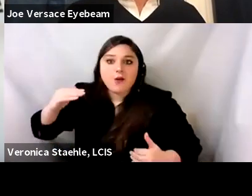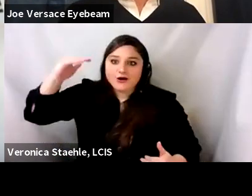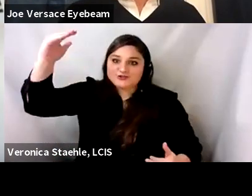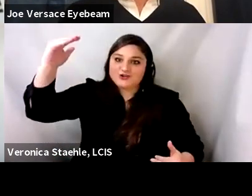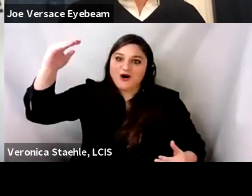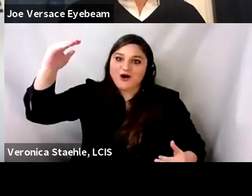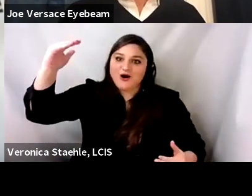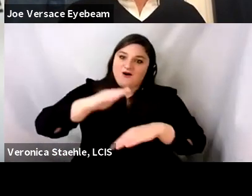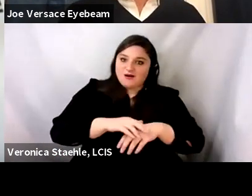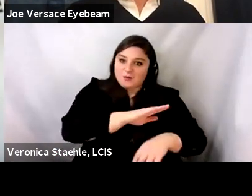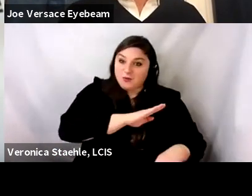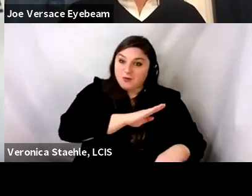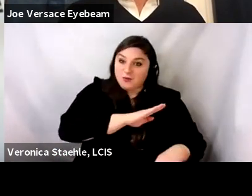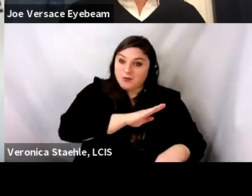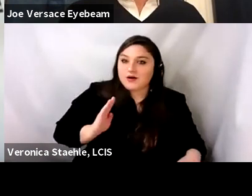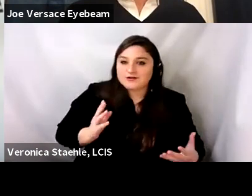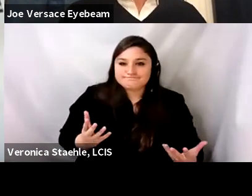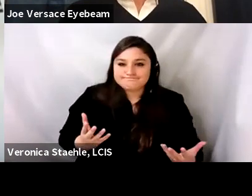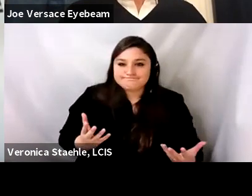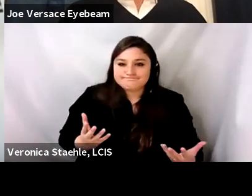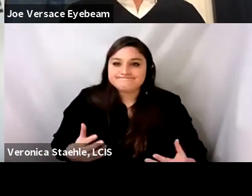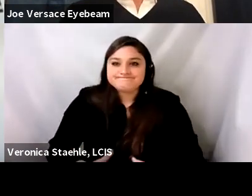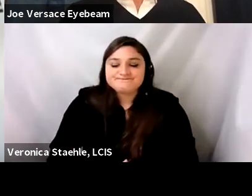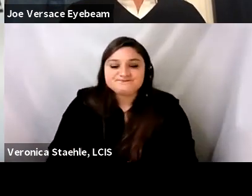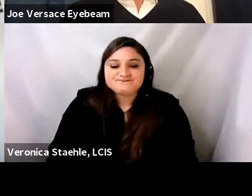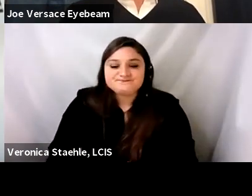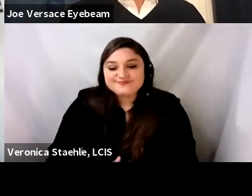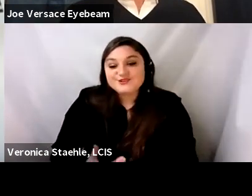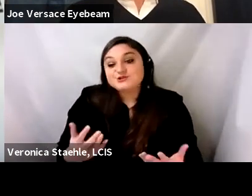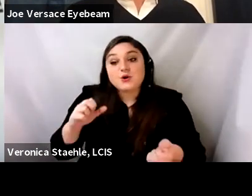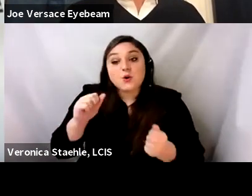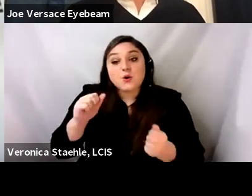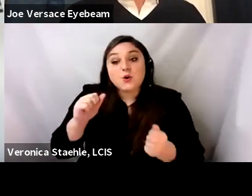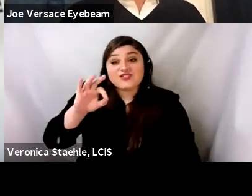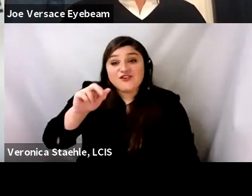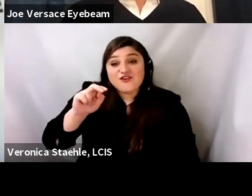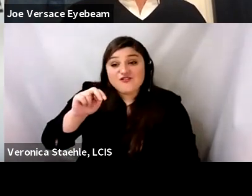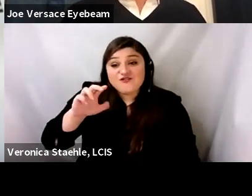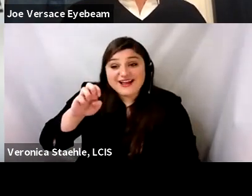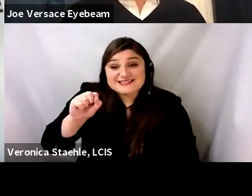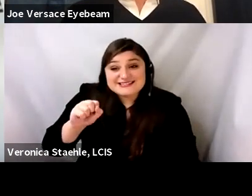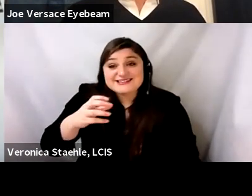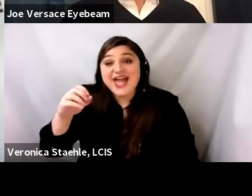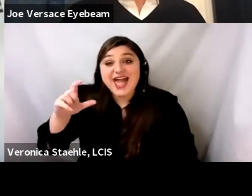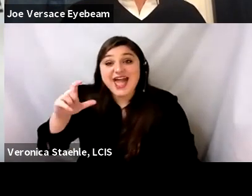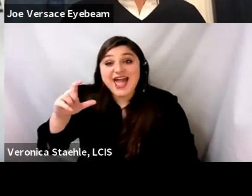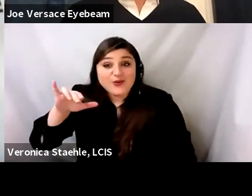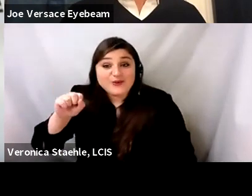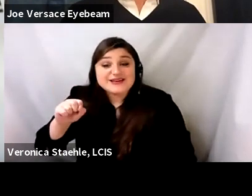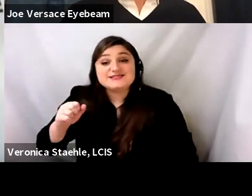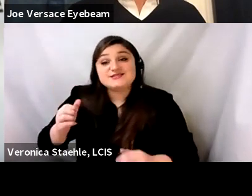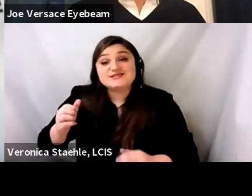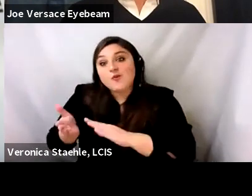And again, sort of, with Francis and Luis and the programming itself leading the